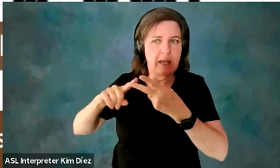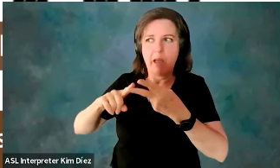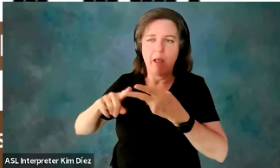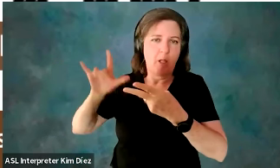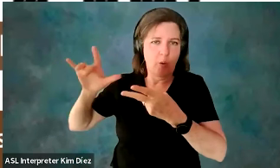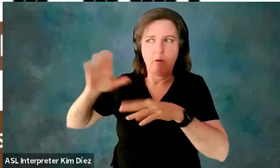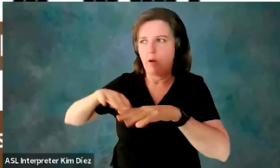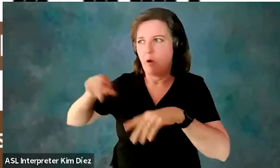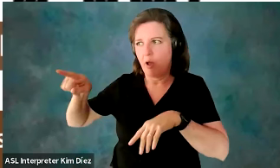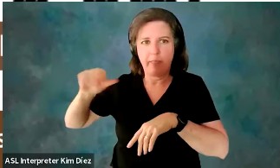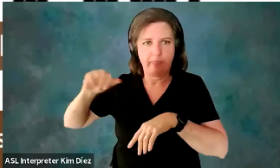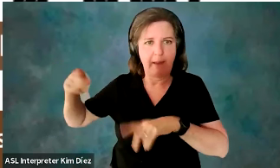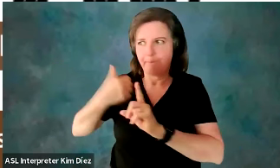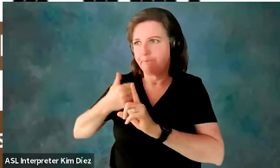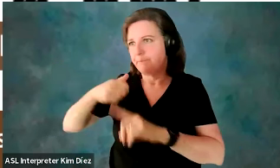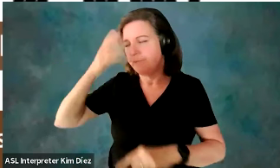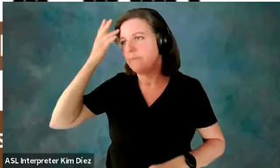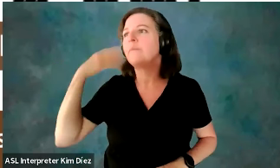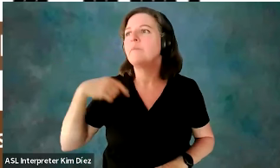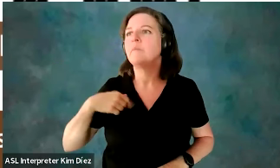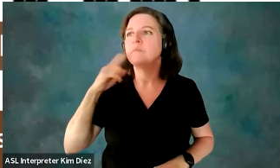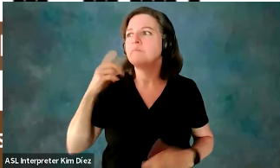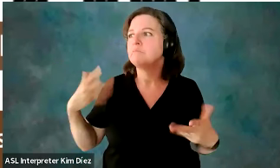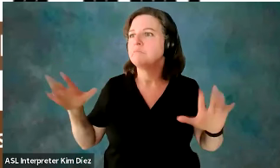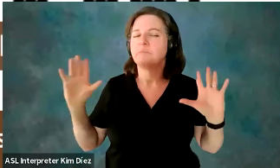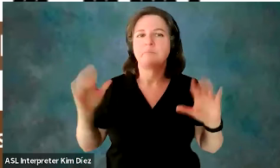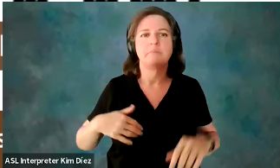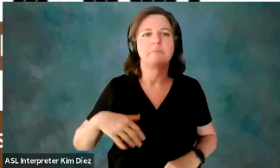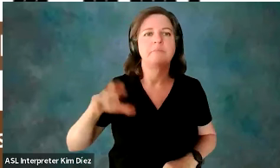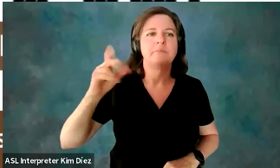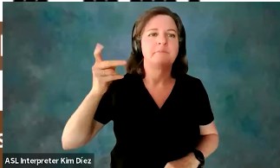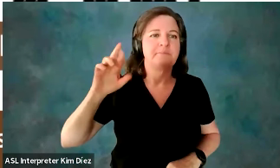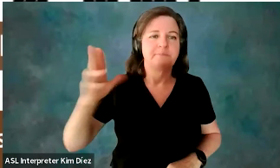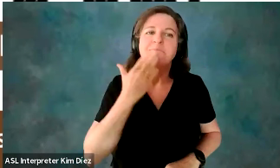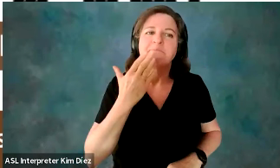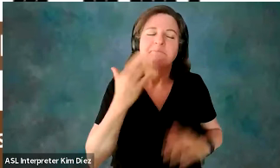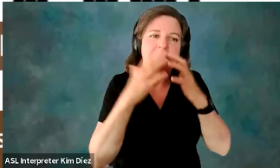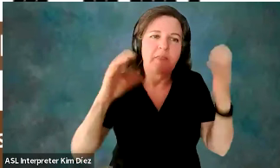USDA.gov, where you can find information. And also we see here information